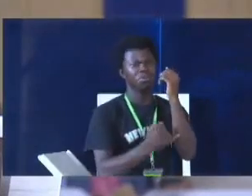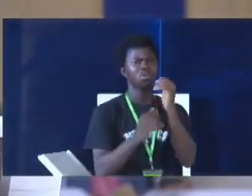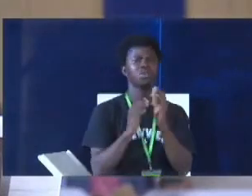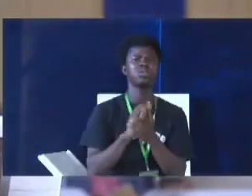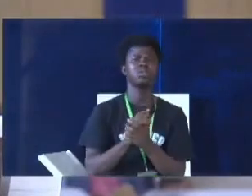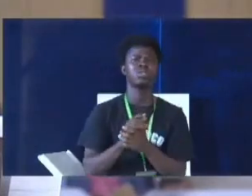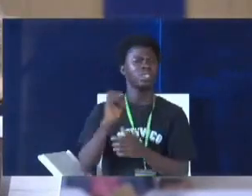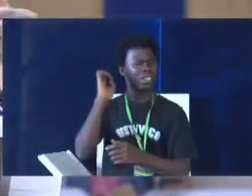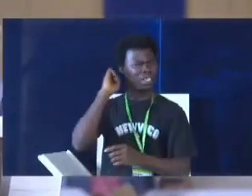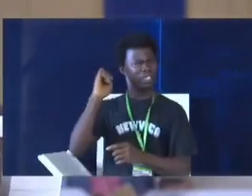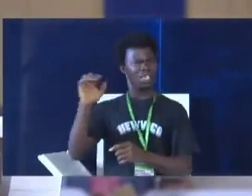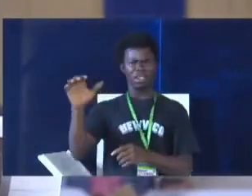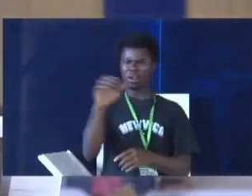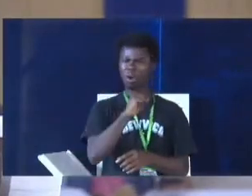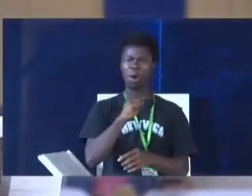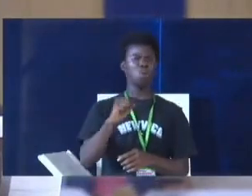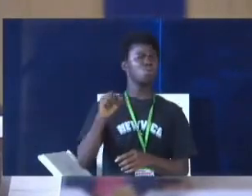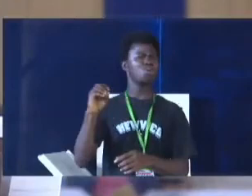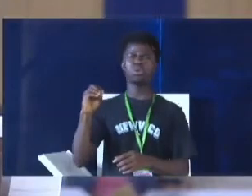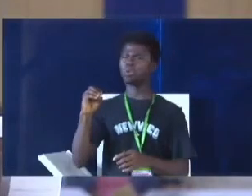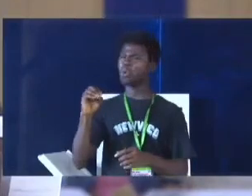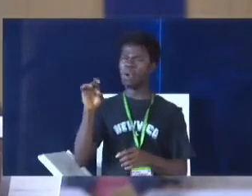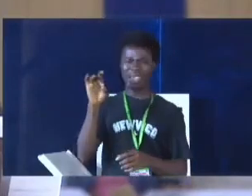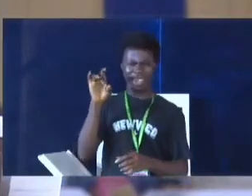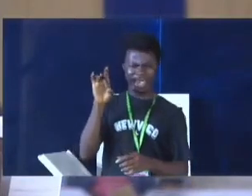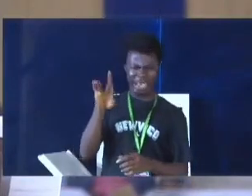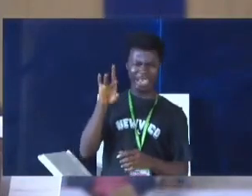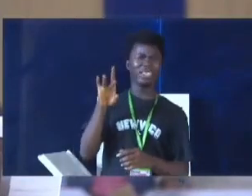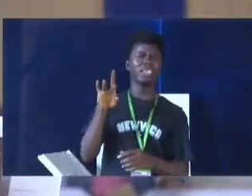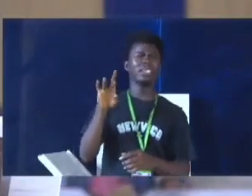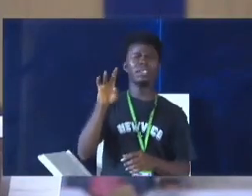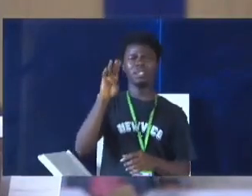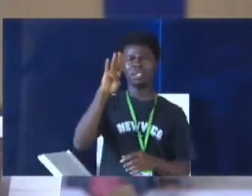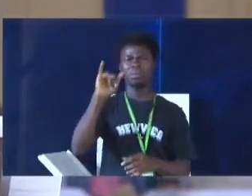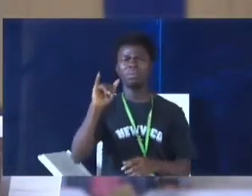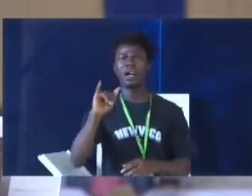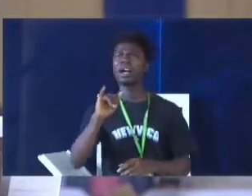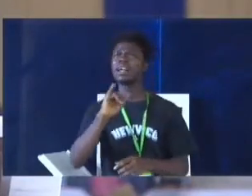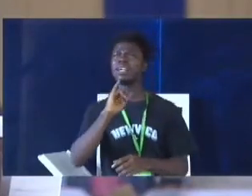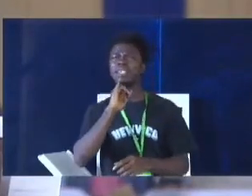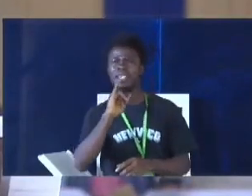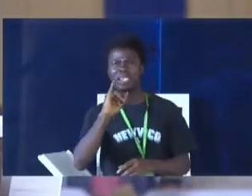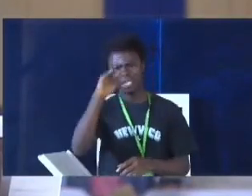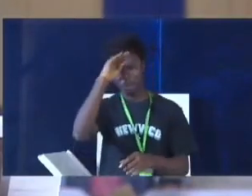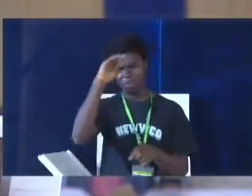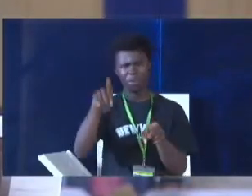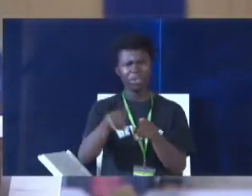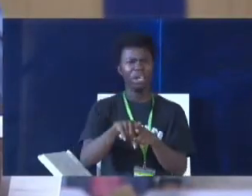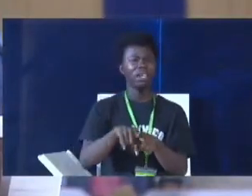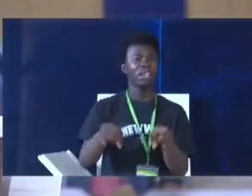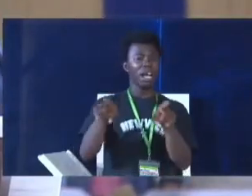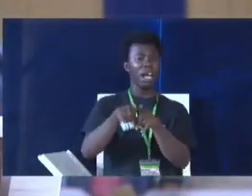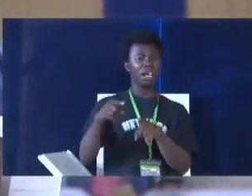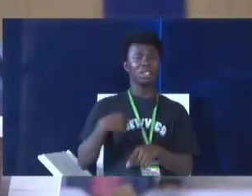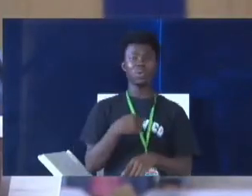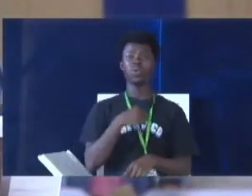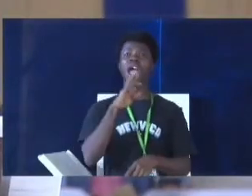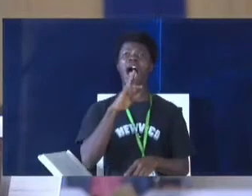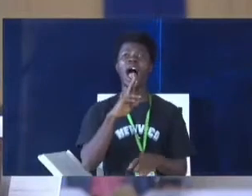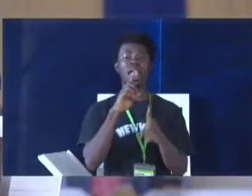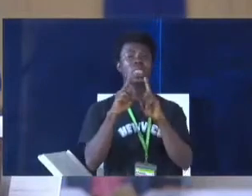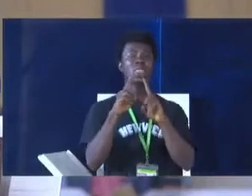He got so hated by his brothers. As we are told in Genesis